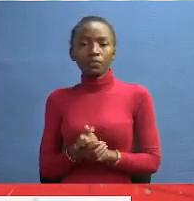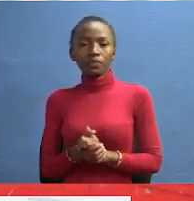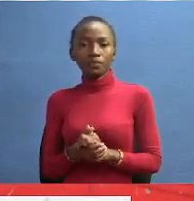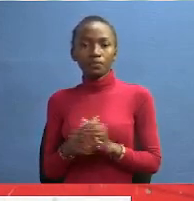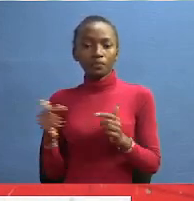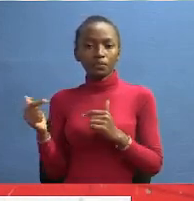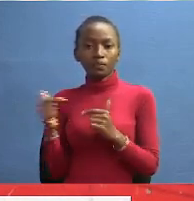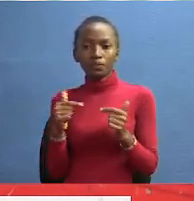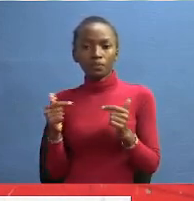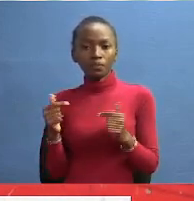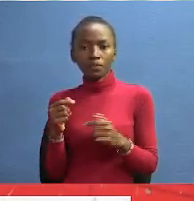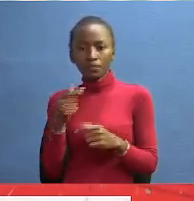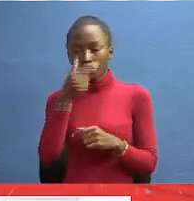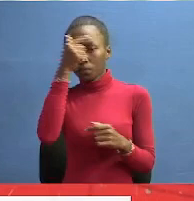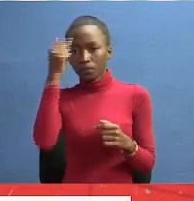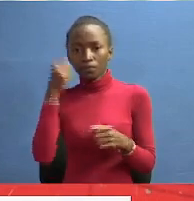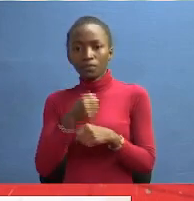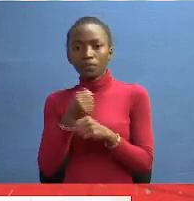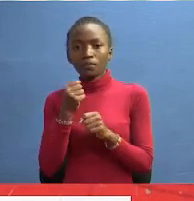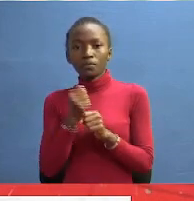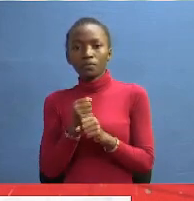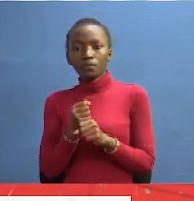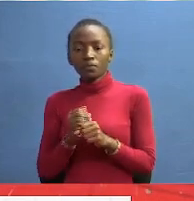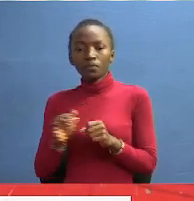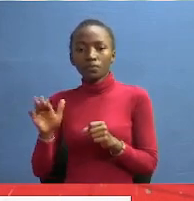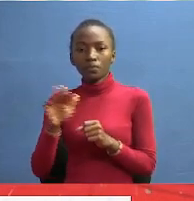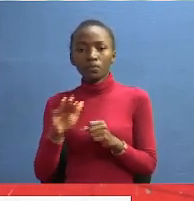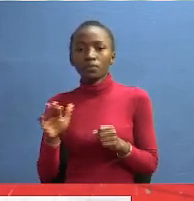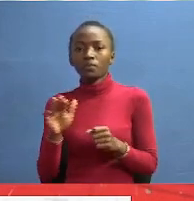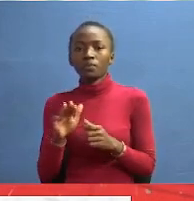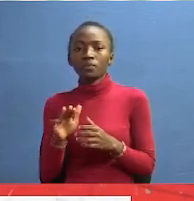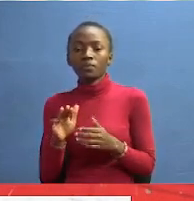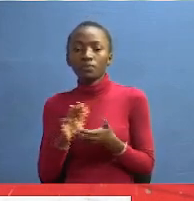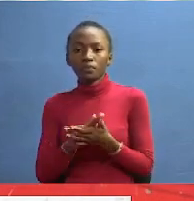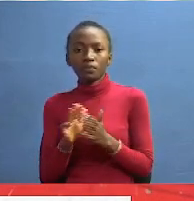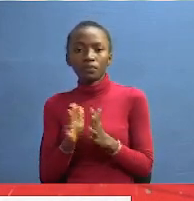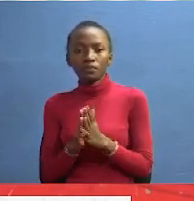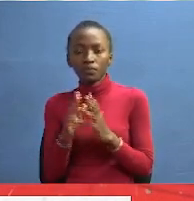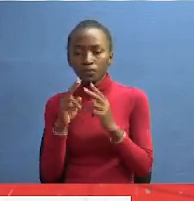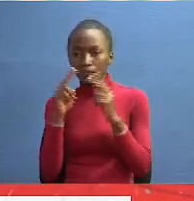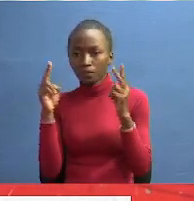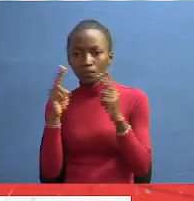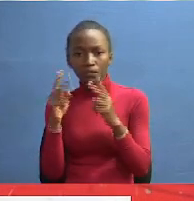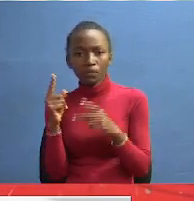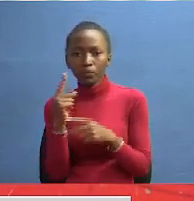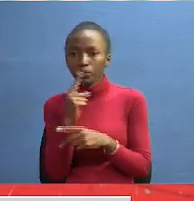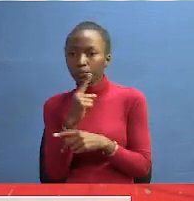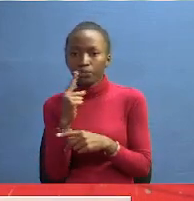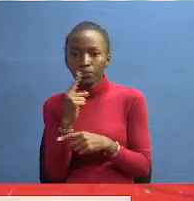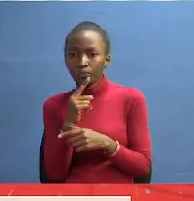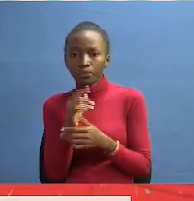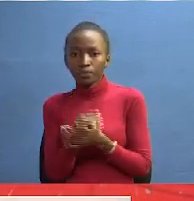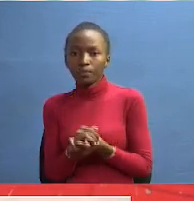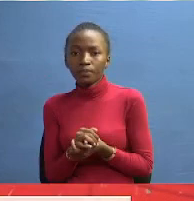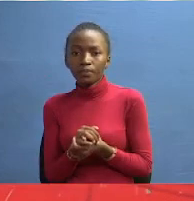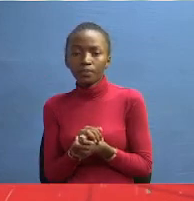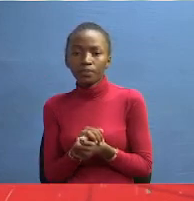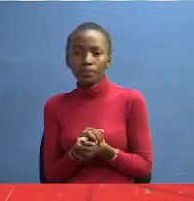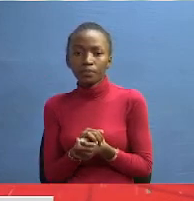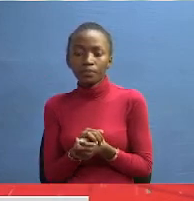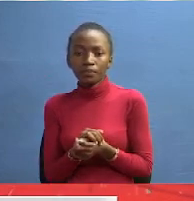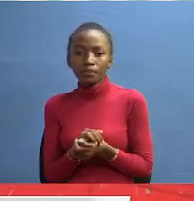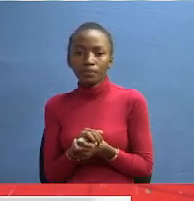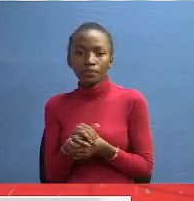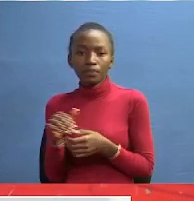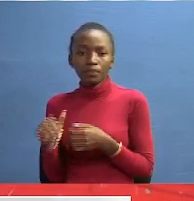the entire region to be extremely fragile. Right. Because as much as Congo has come in with quite a number